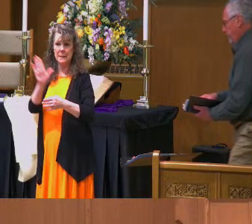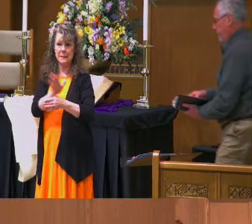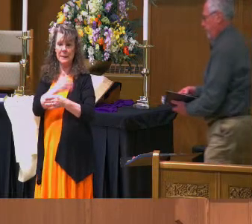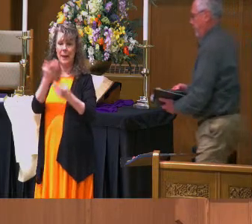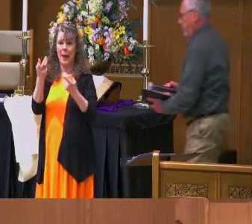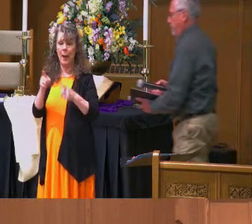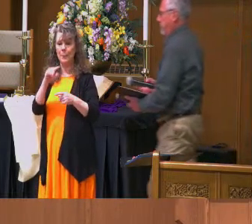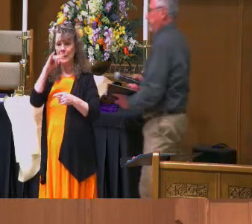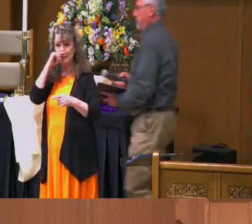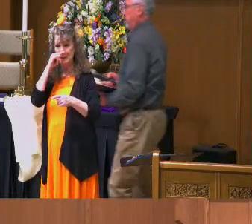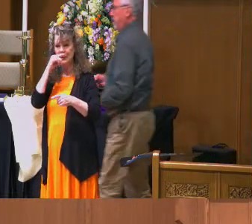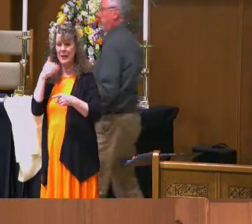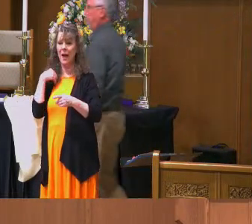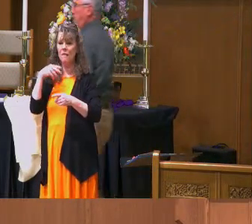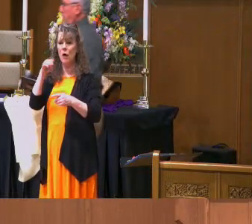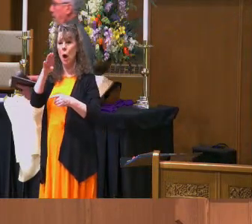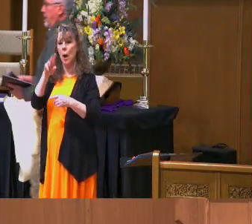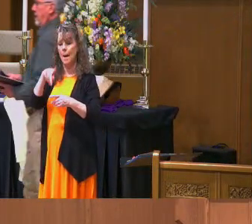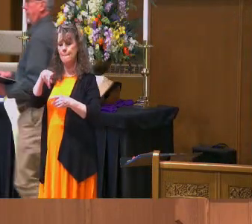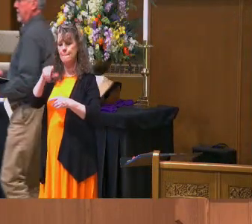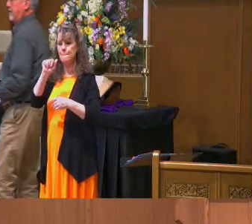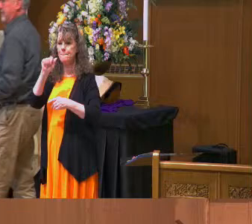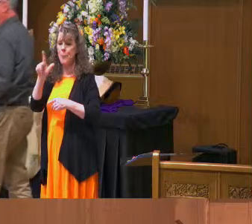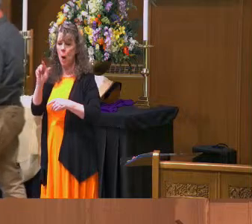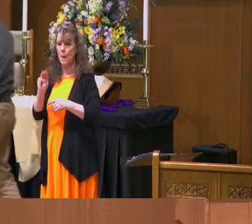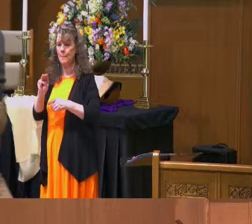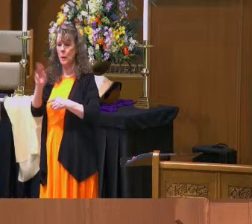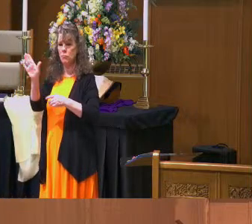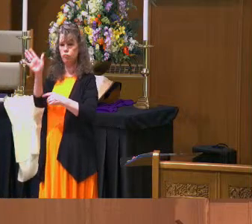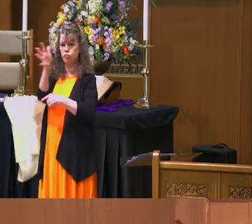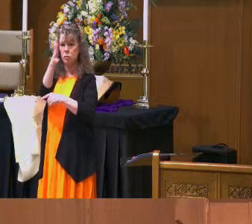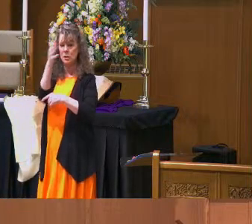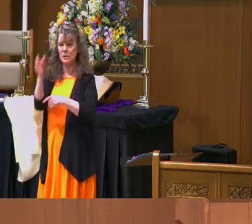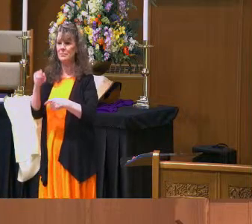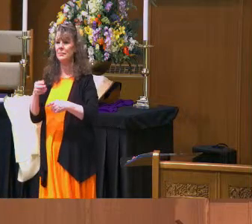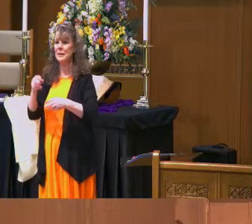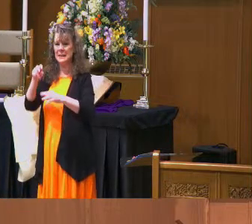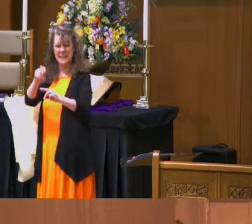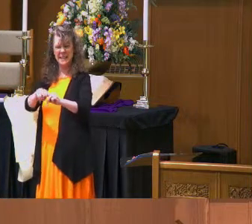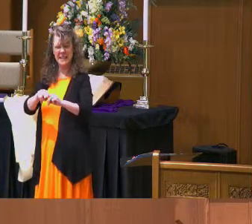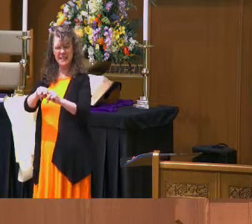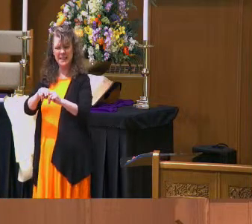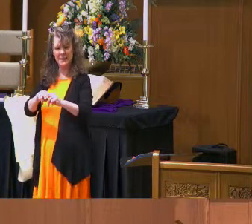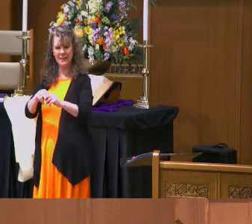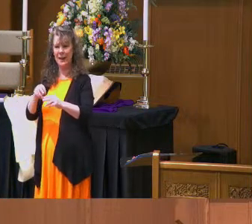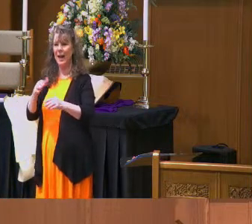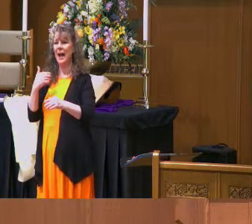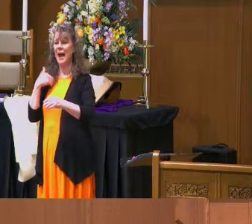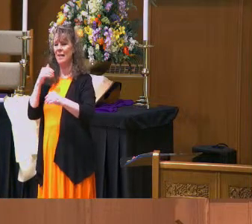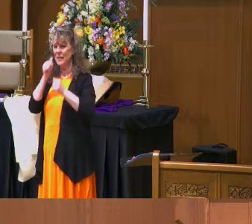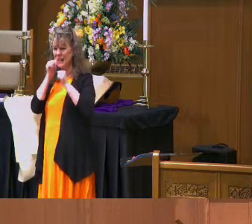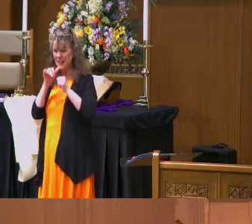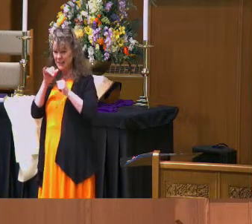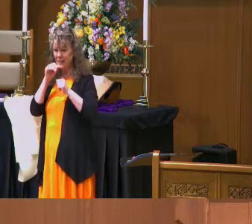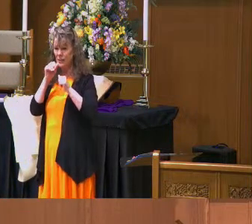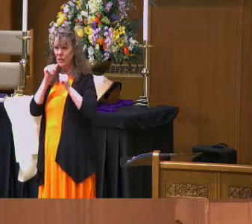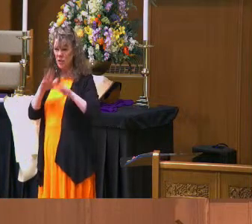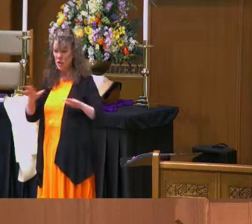the kids come in waving palm branches. Y'all stay seated and be blessed by our kids.